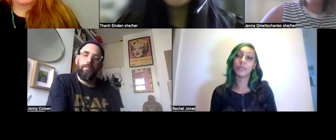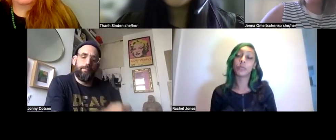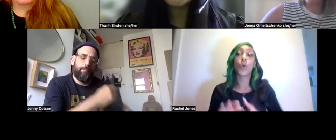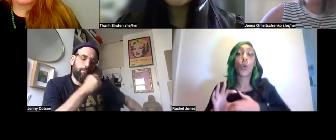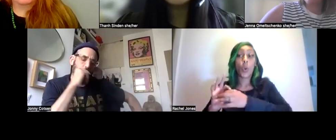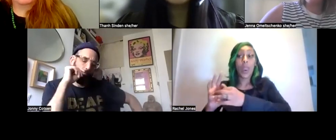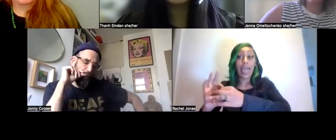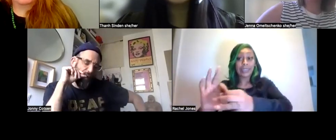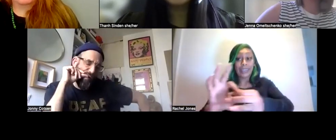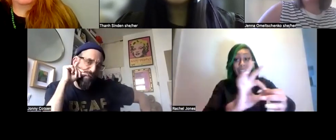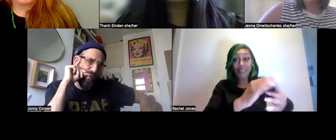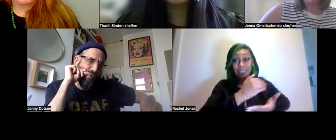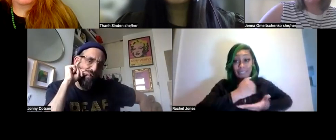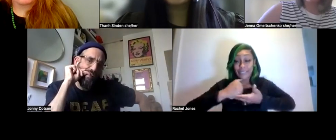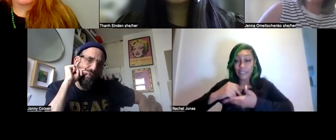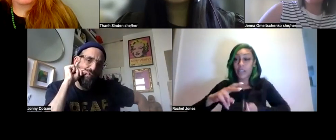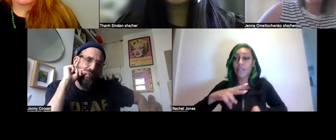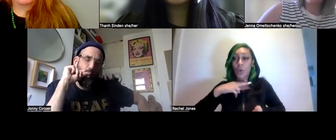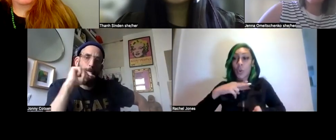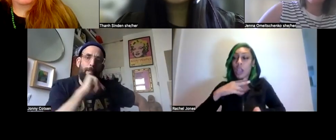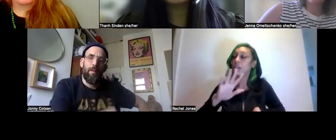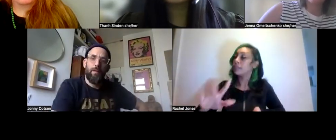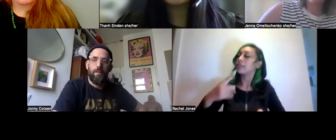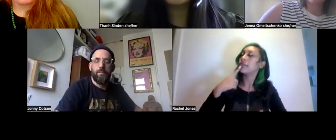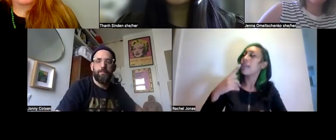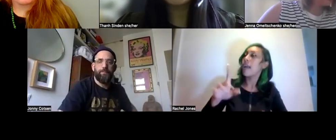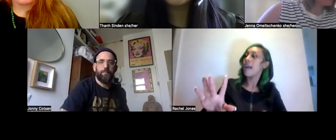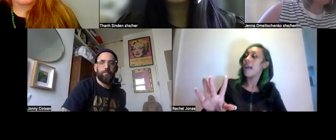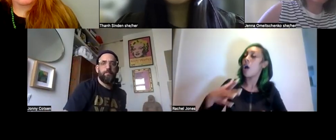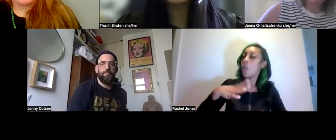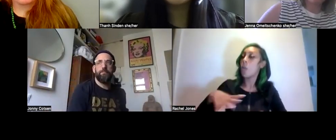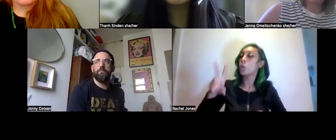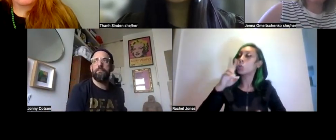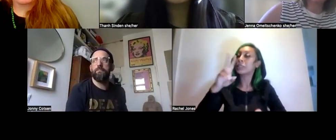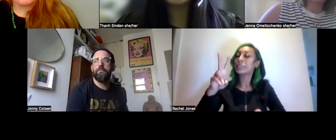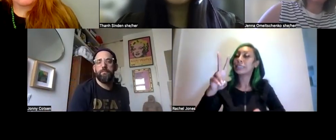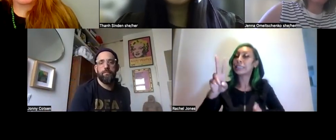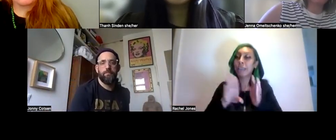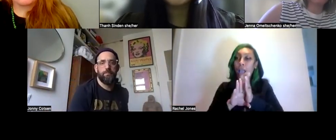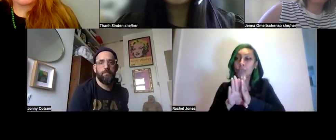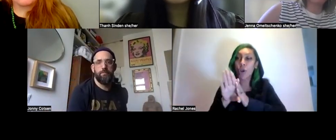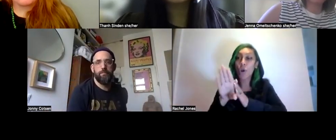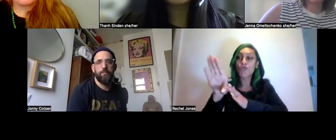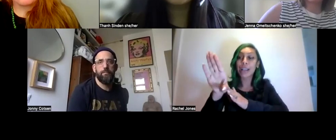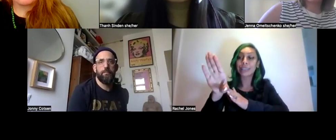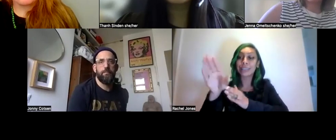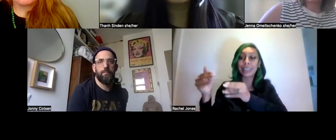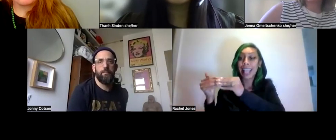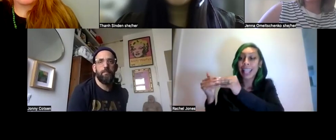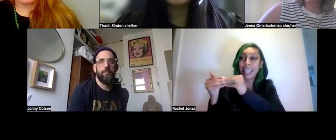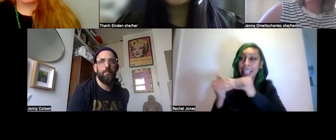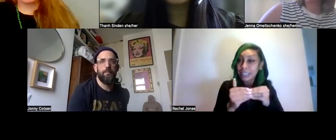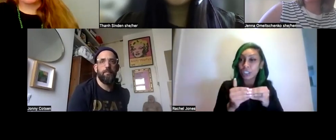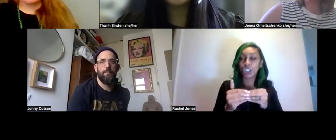voice to say, we want to see progress, we want to see leadership that is more